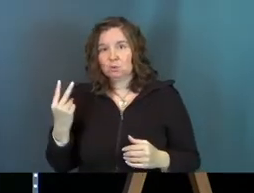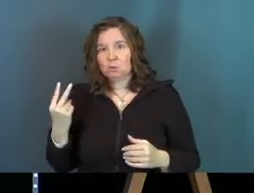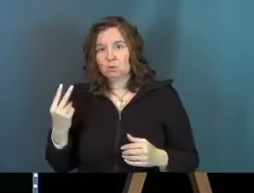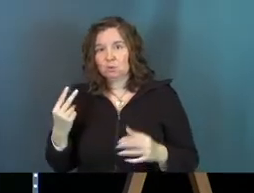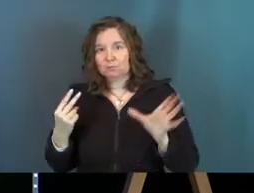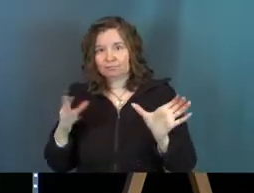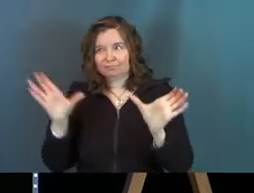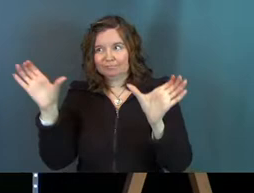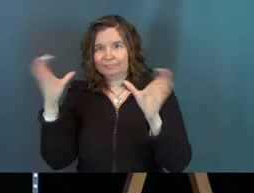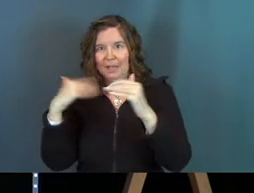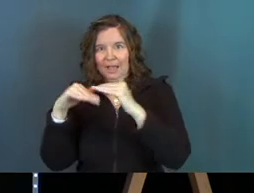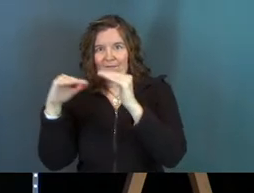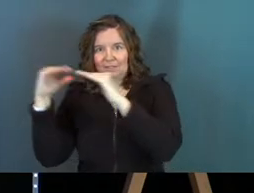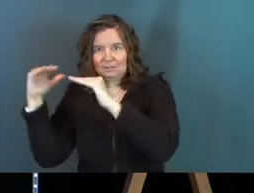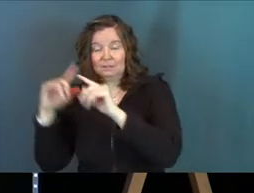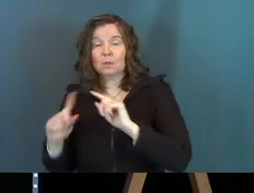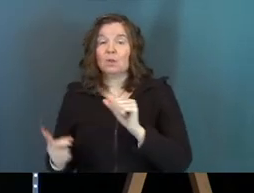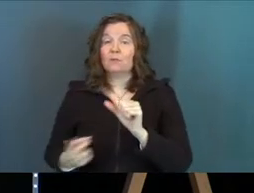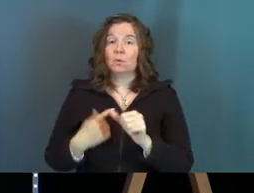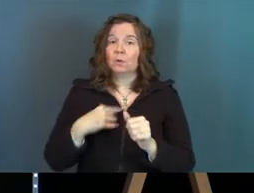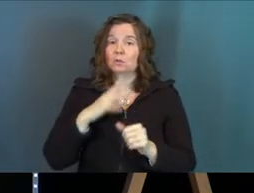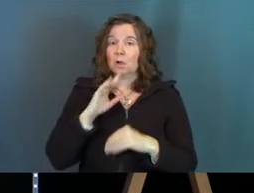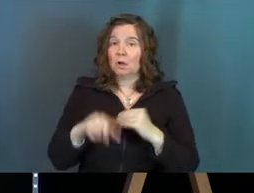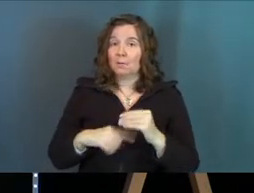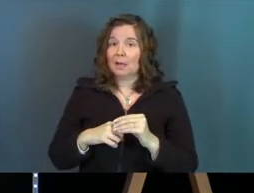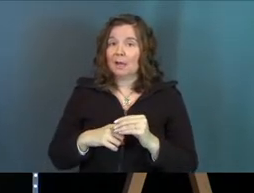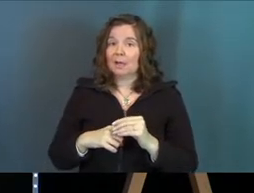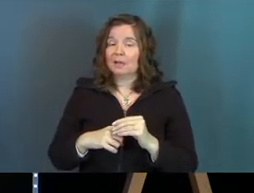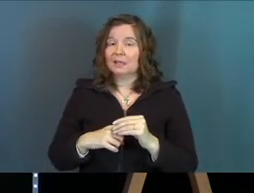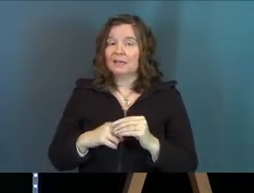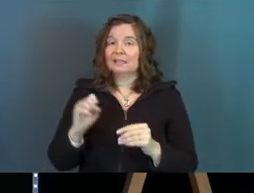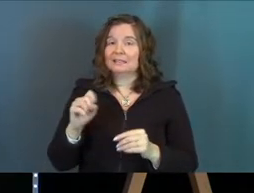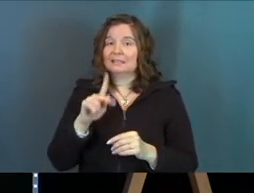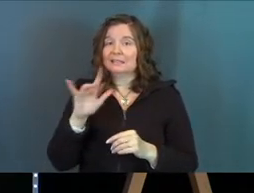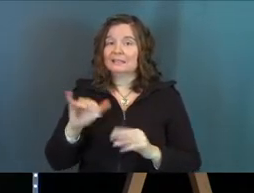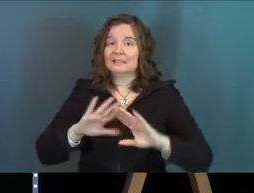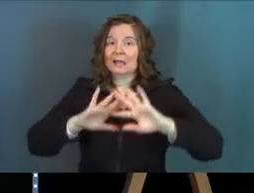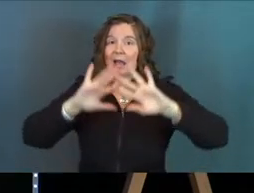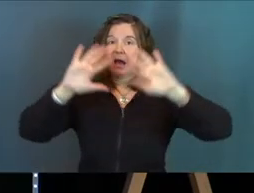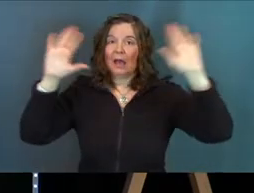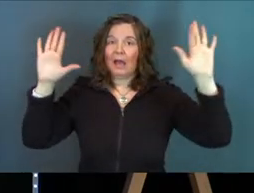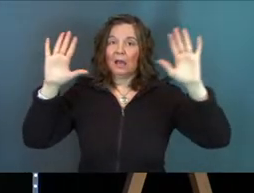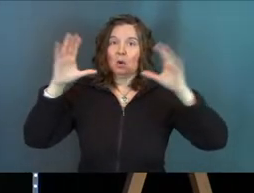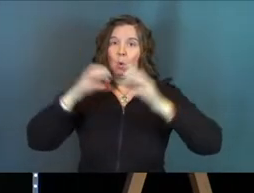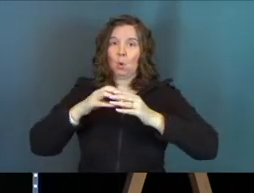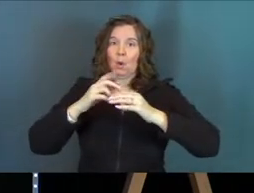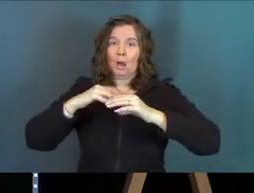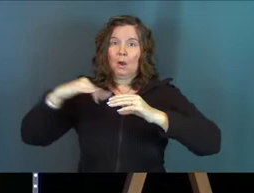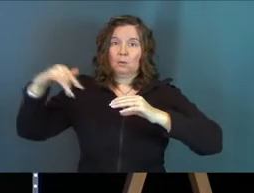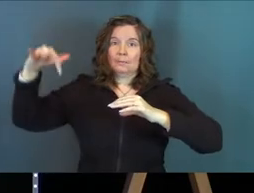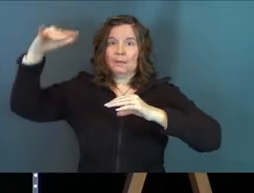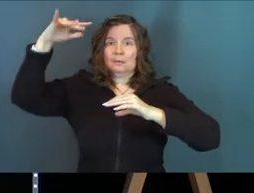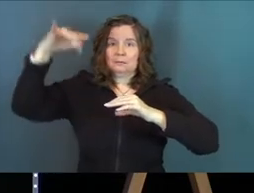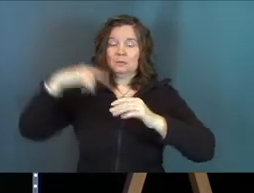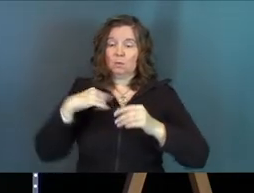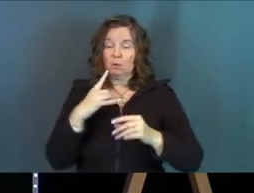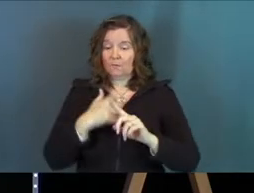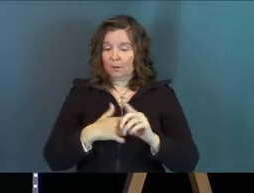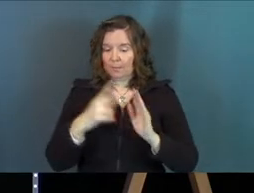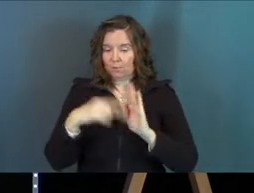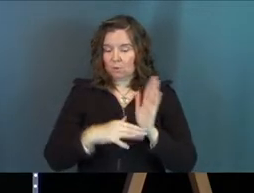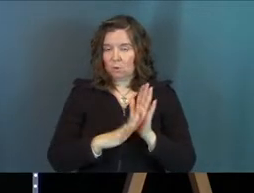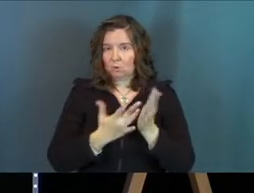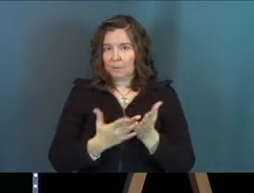Just a sneak peek. But the first one I want to talk about is the sky or outer space. Okay, here's where this comes from. If you read